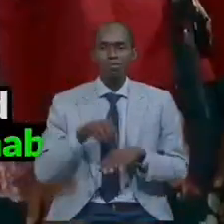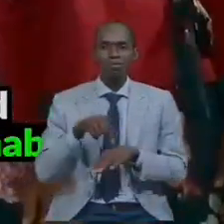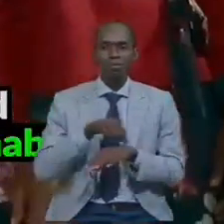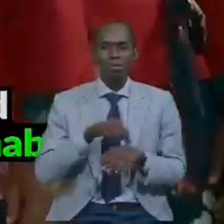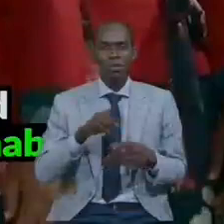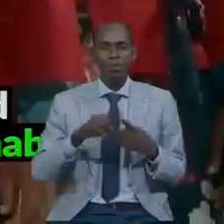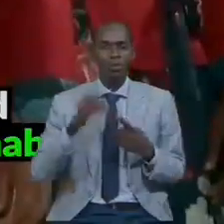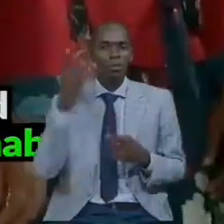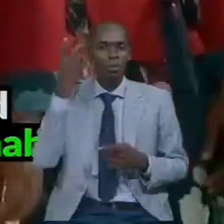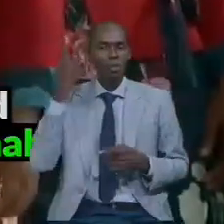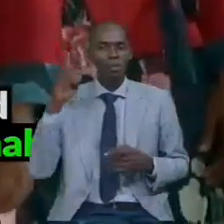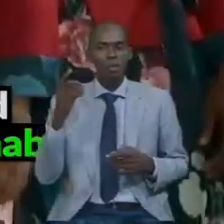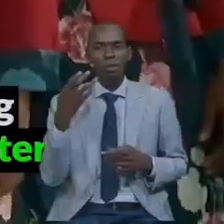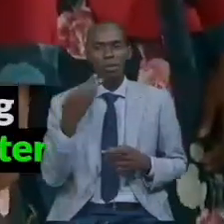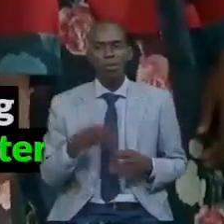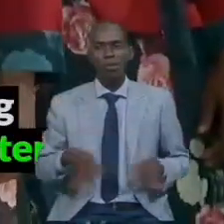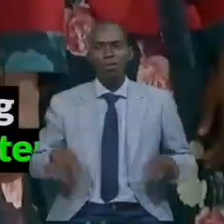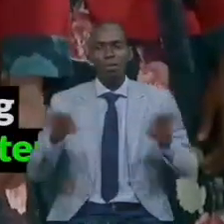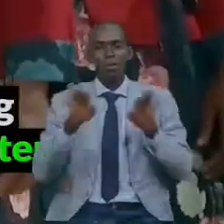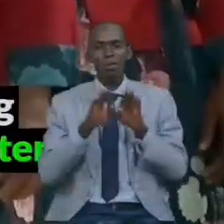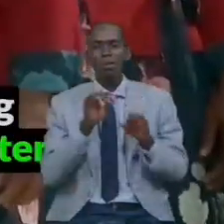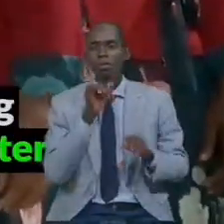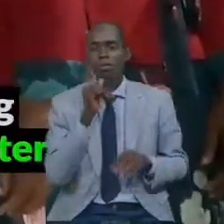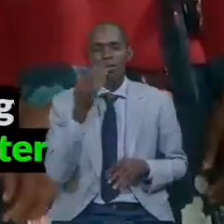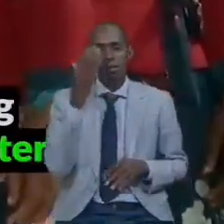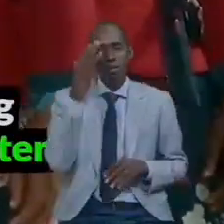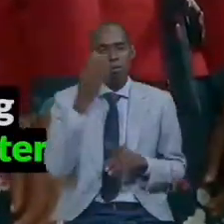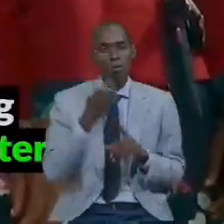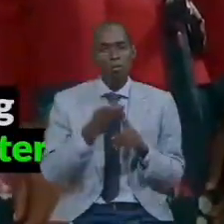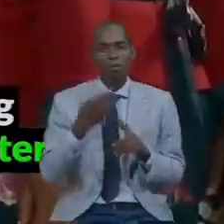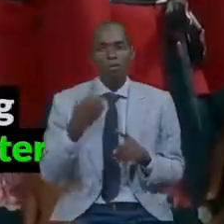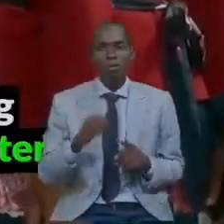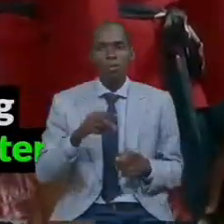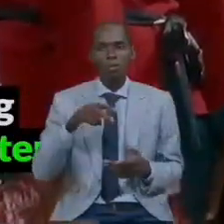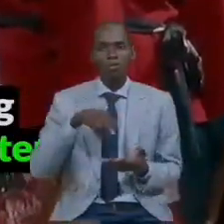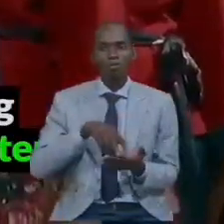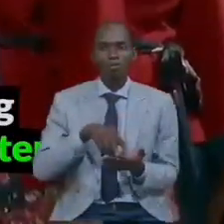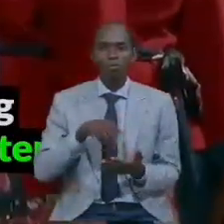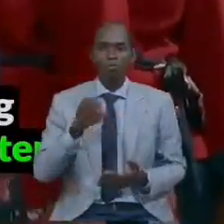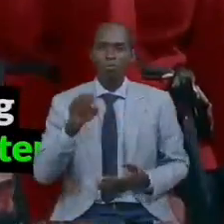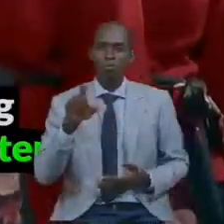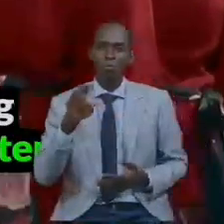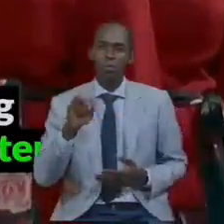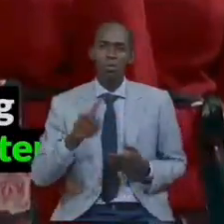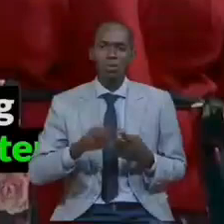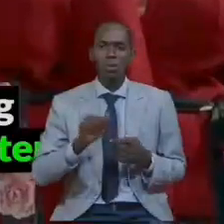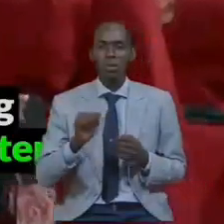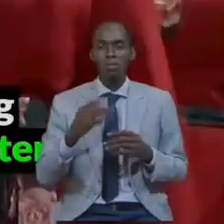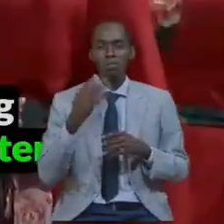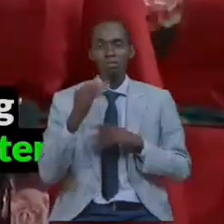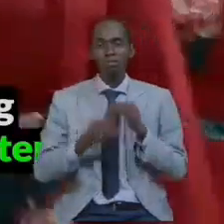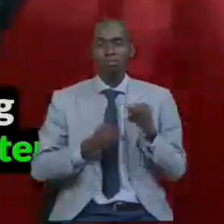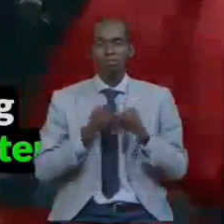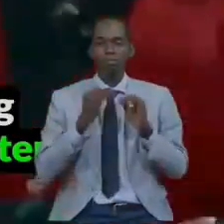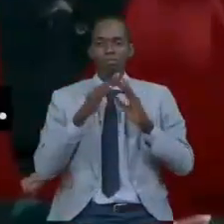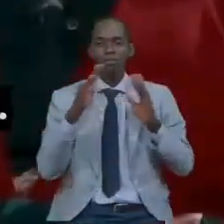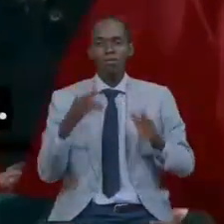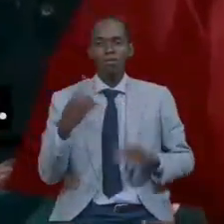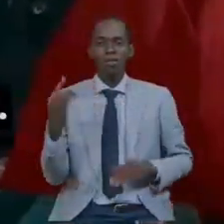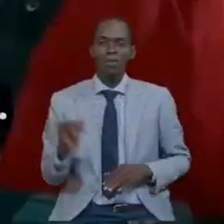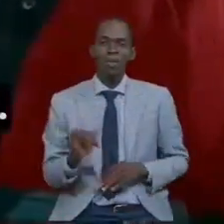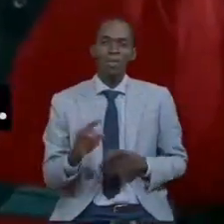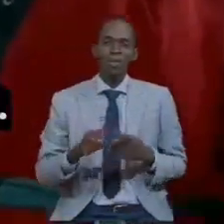of value untold, from the slum to a palace forever to